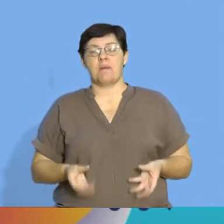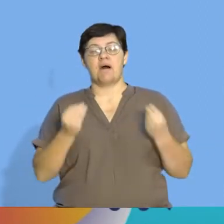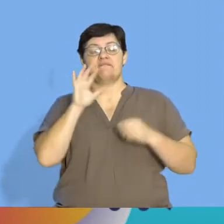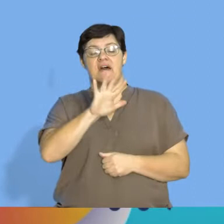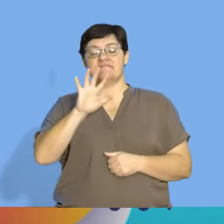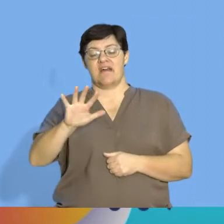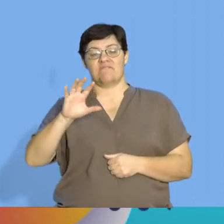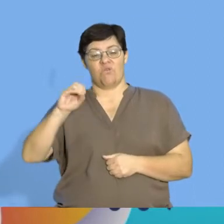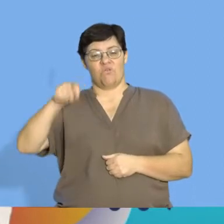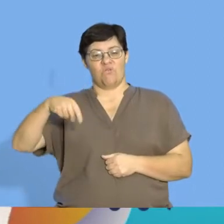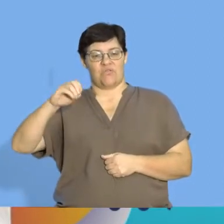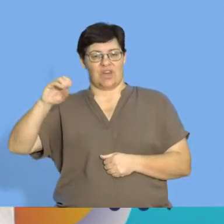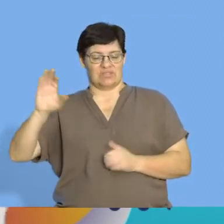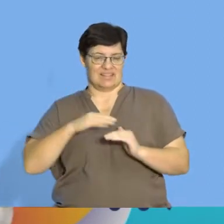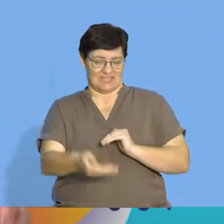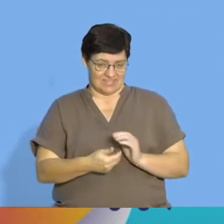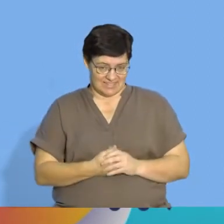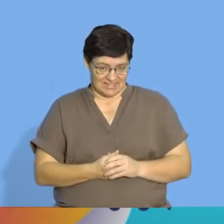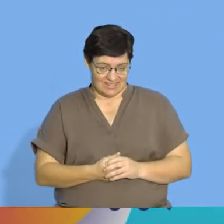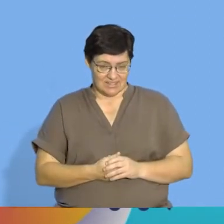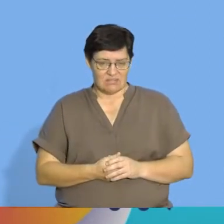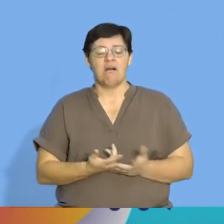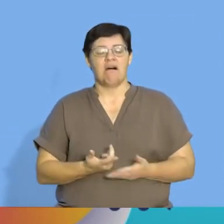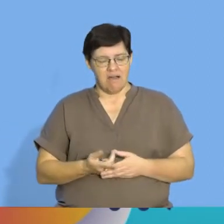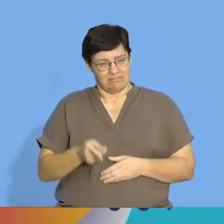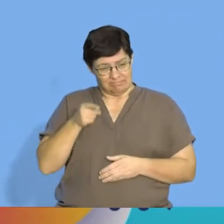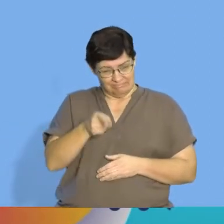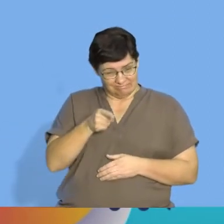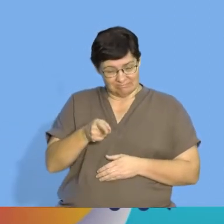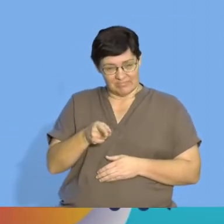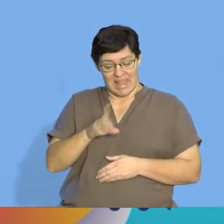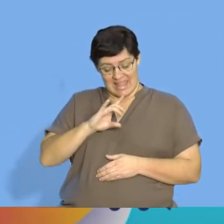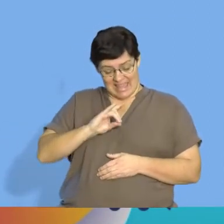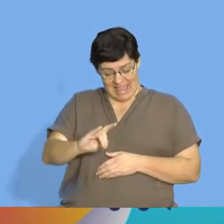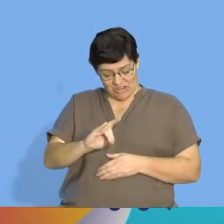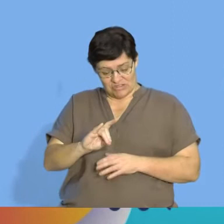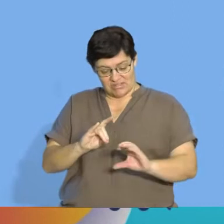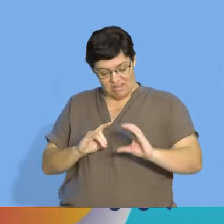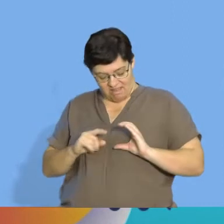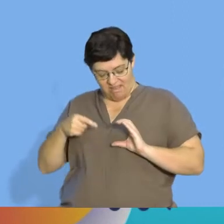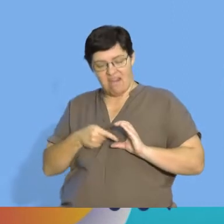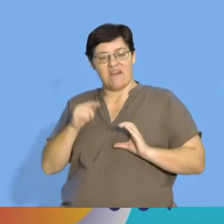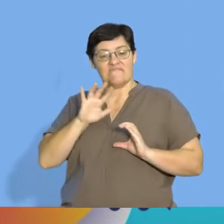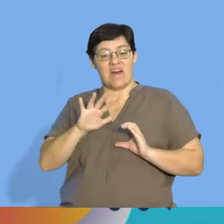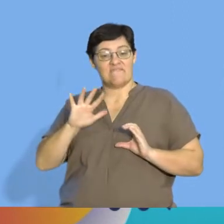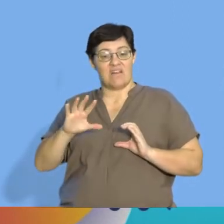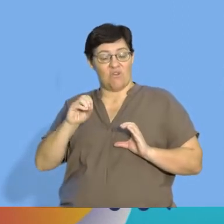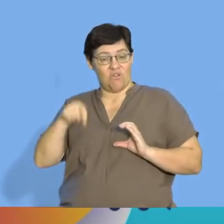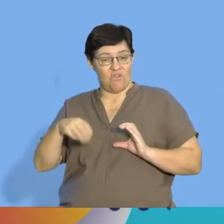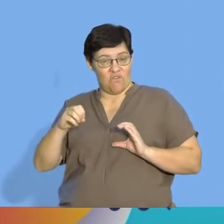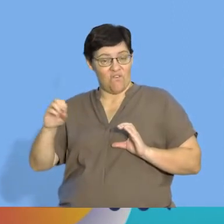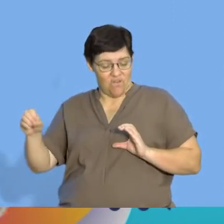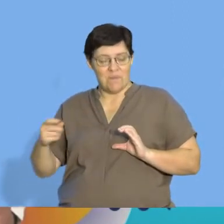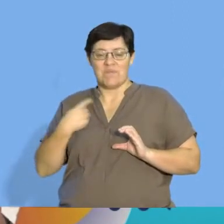rand. And as a result of that, you can clearly see that you can use that cash that you have as a